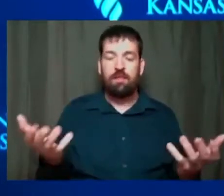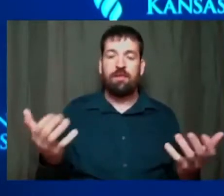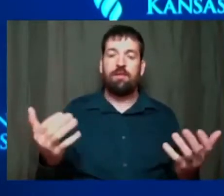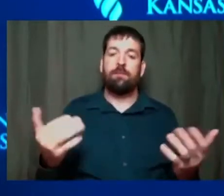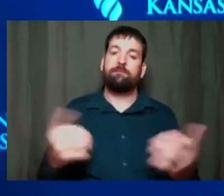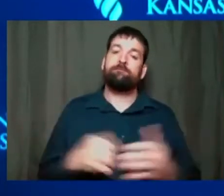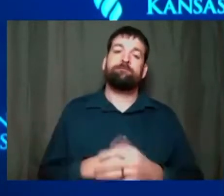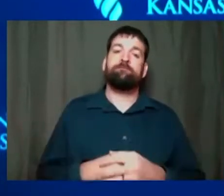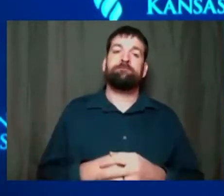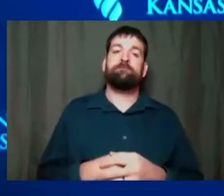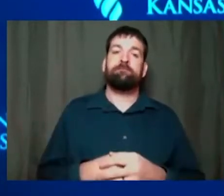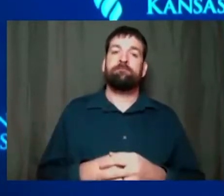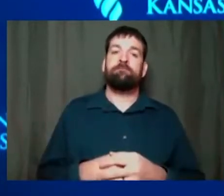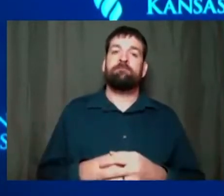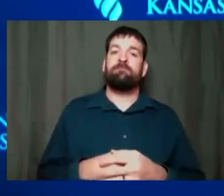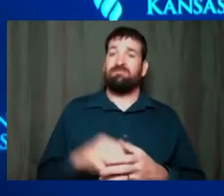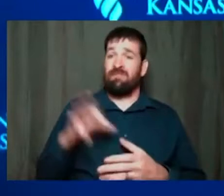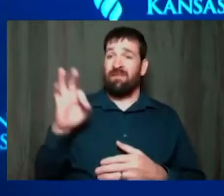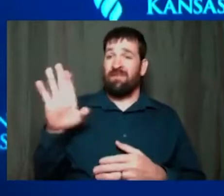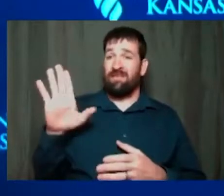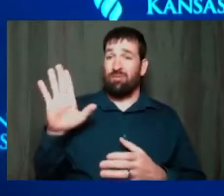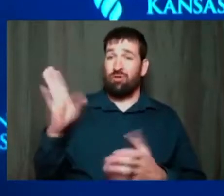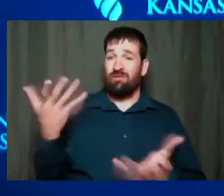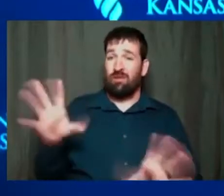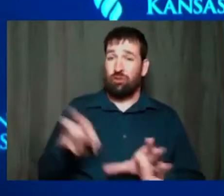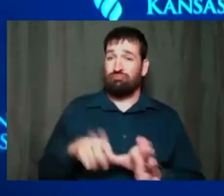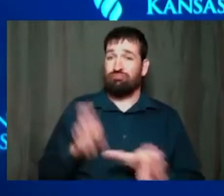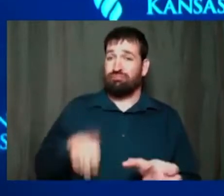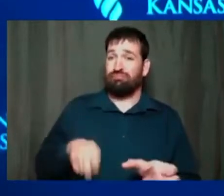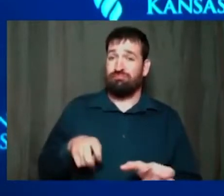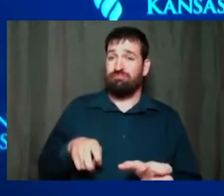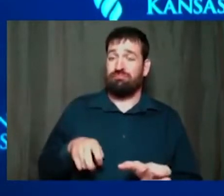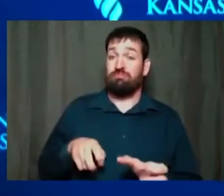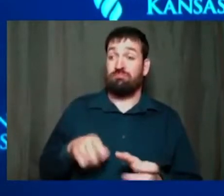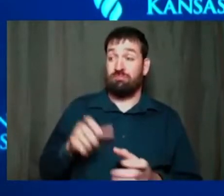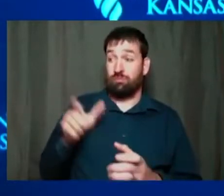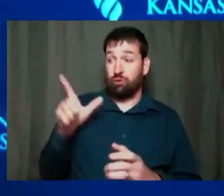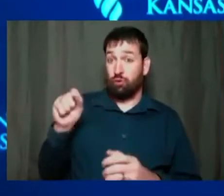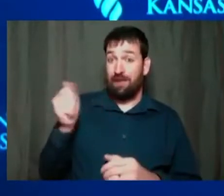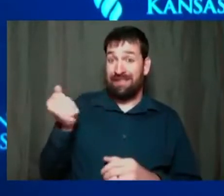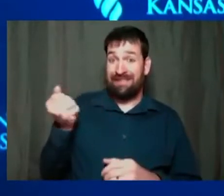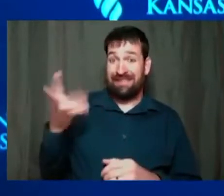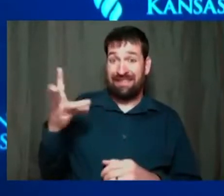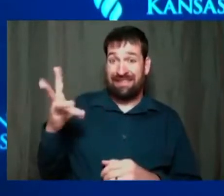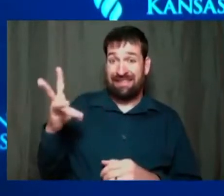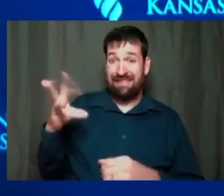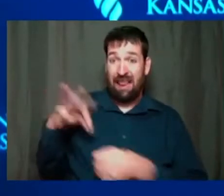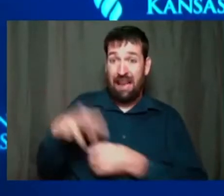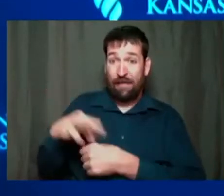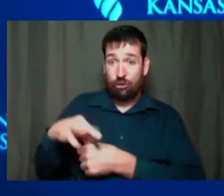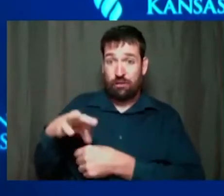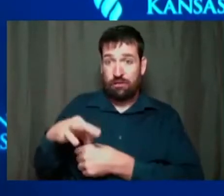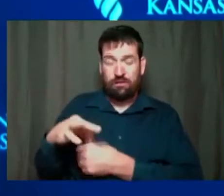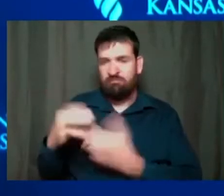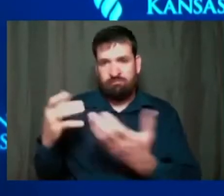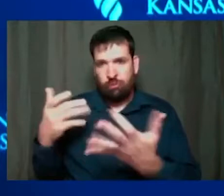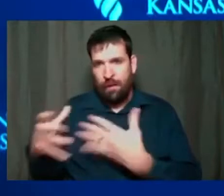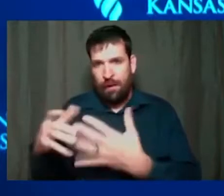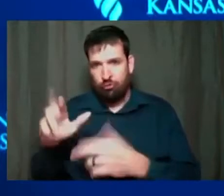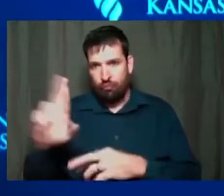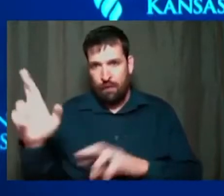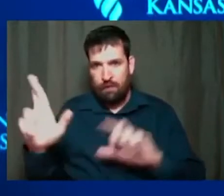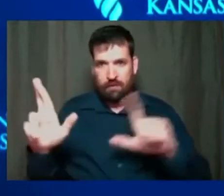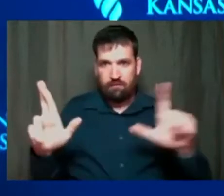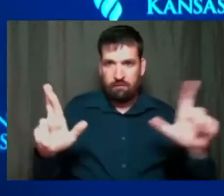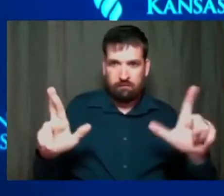I got off Facebook for a reason, and it was because after the 2016 election, whether you're Republican or Democrat, the news on there was just wrong. It was just a